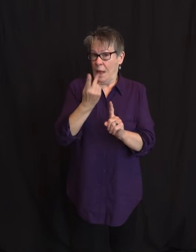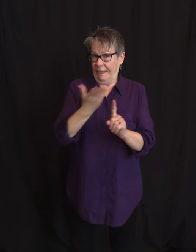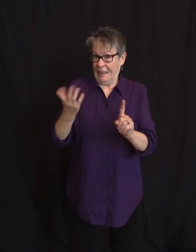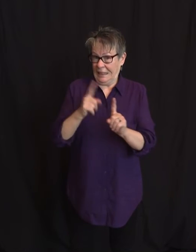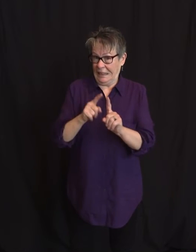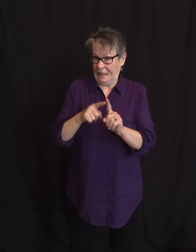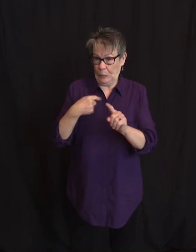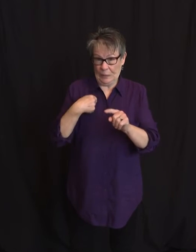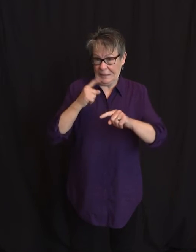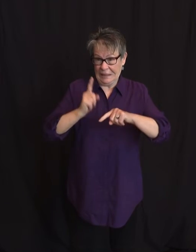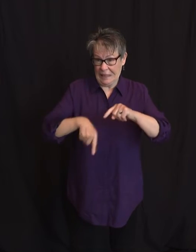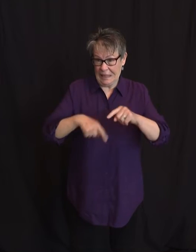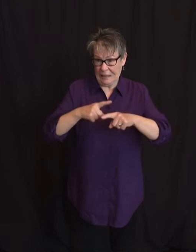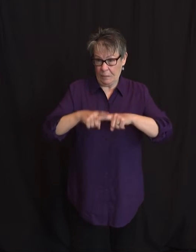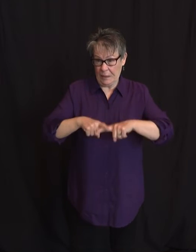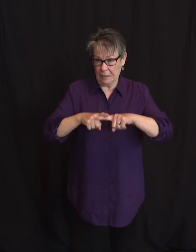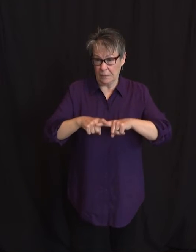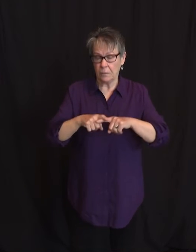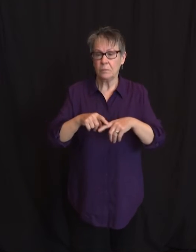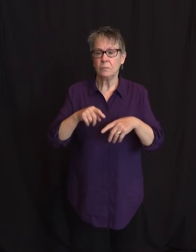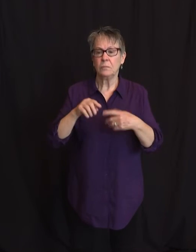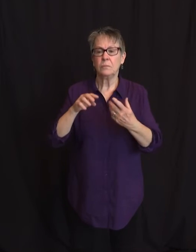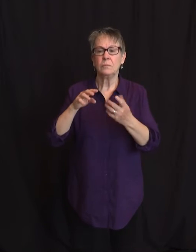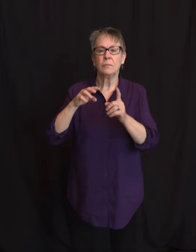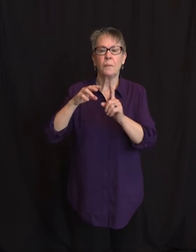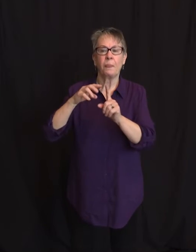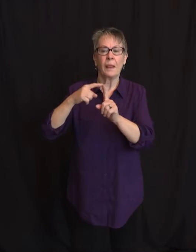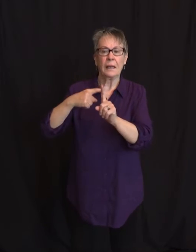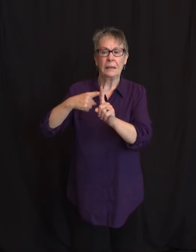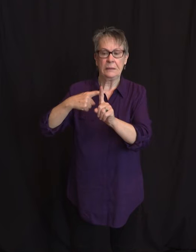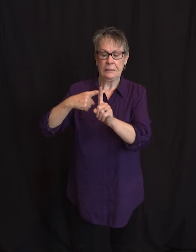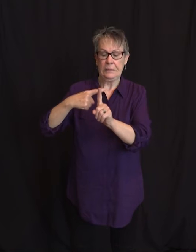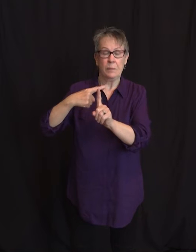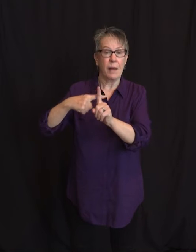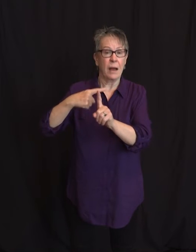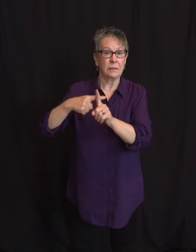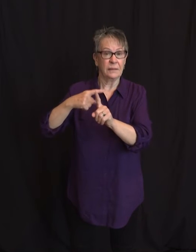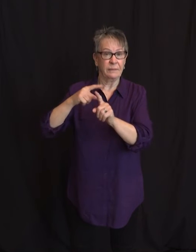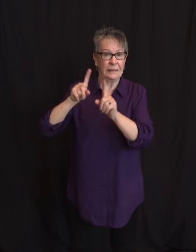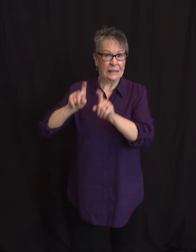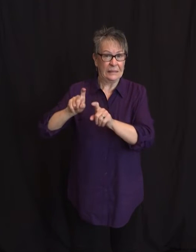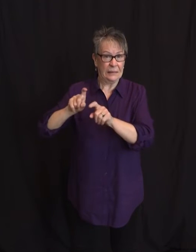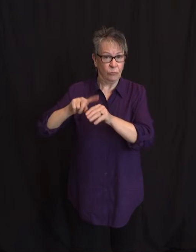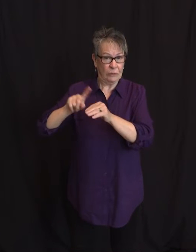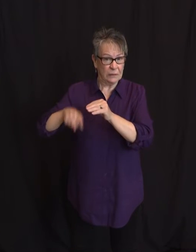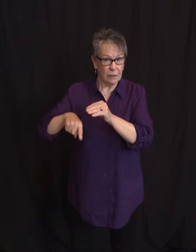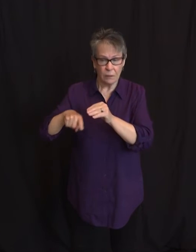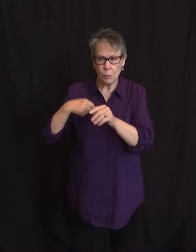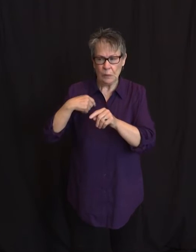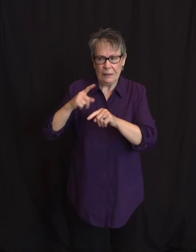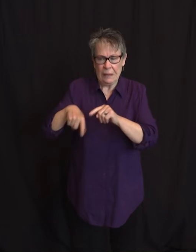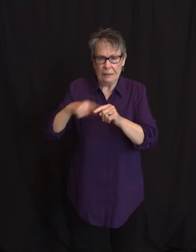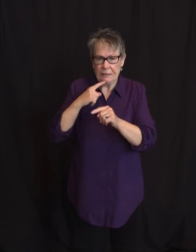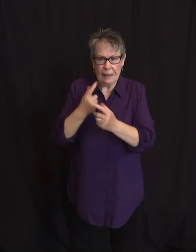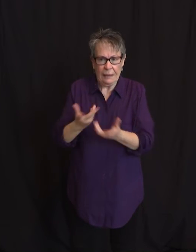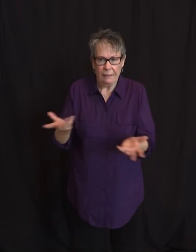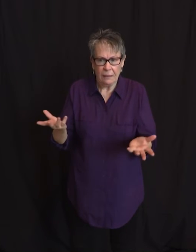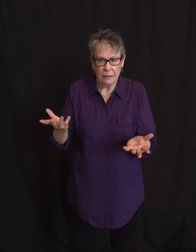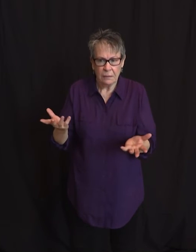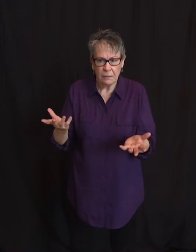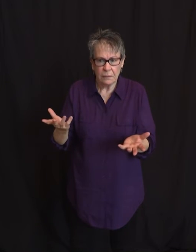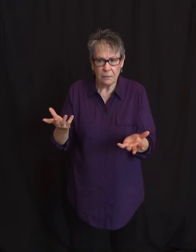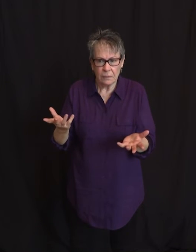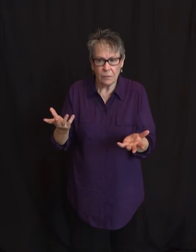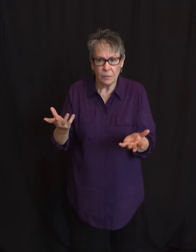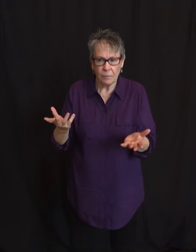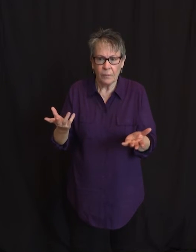results, because of the fact, we've said this now for weeks, it does not reflect the denominator. We just know that.